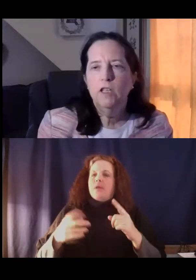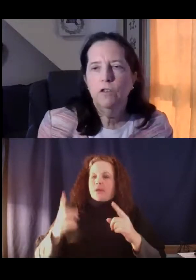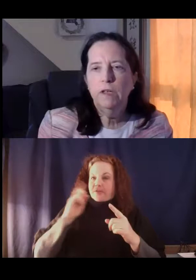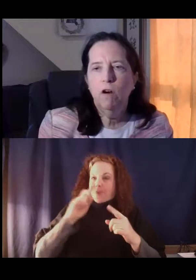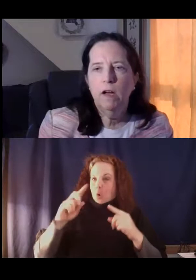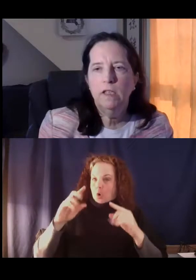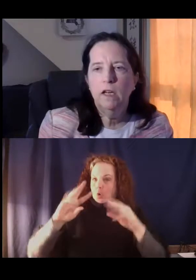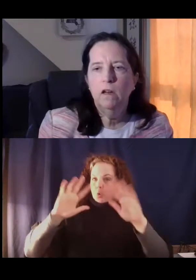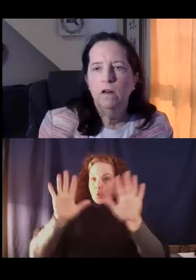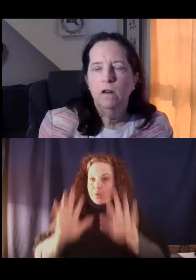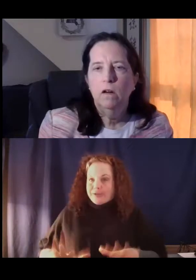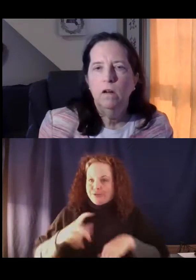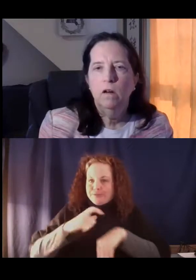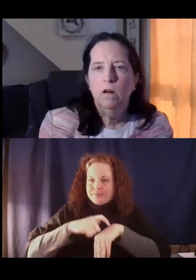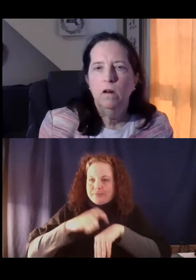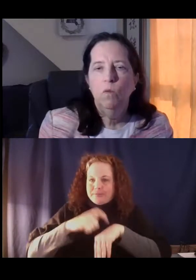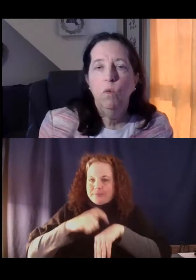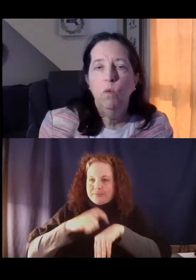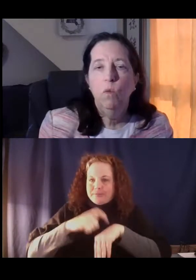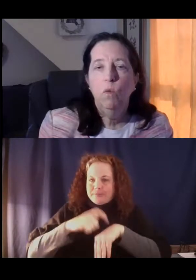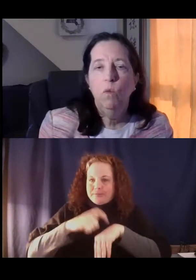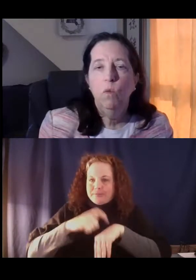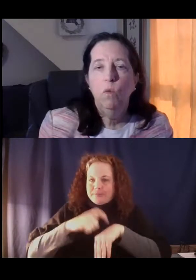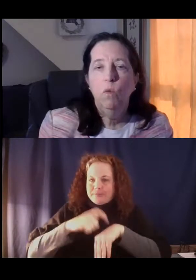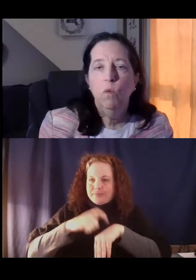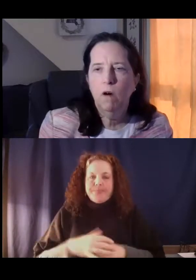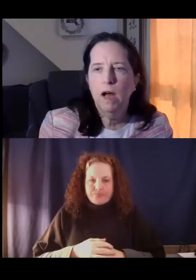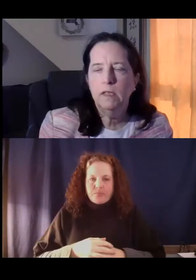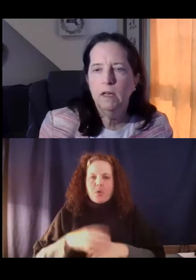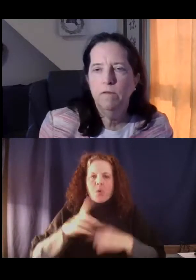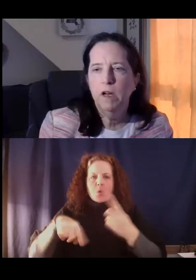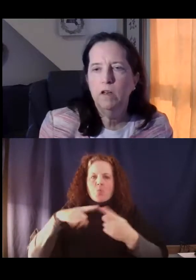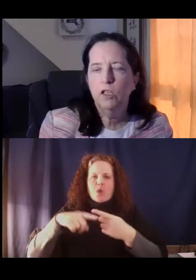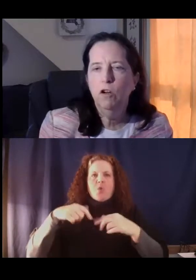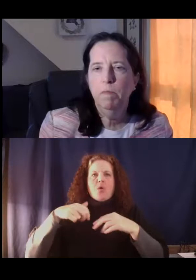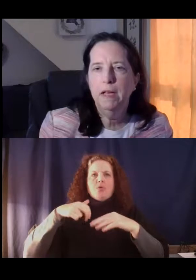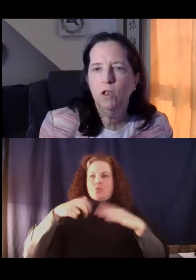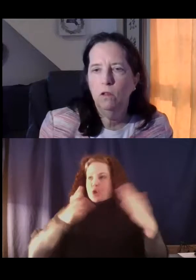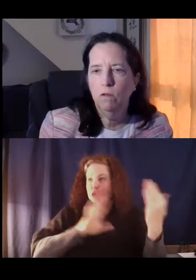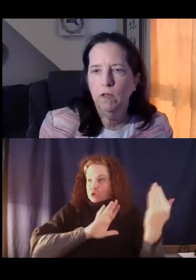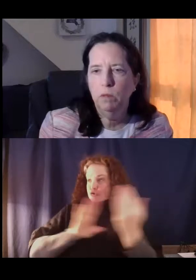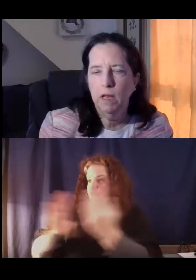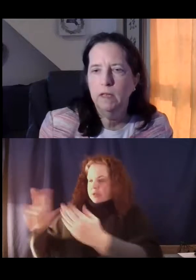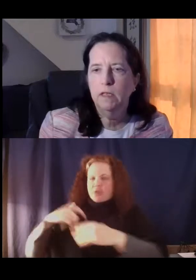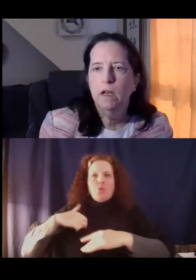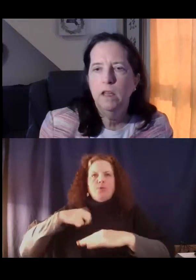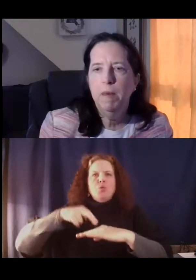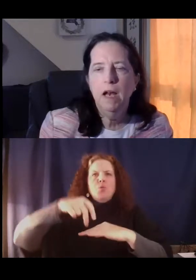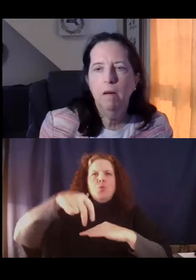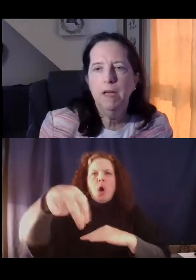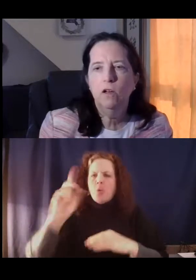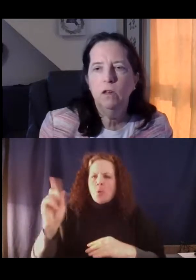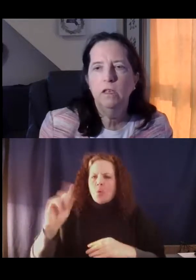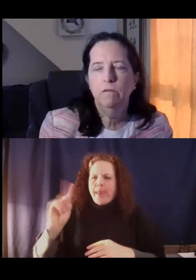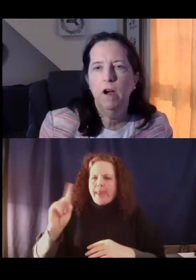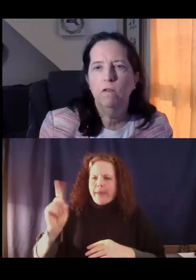First of all, at a street crossing, where am I to cross? If there are snowbanks all over the place, there may